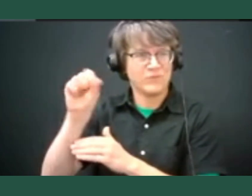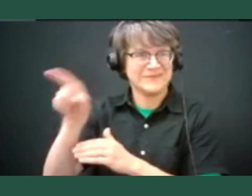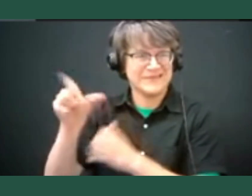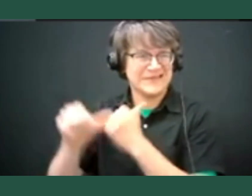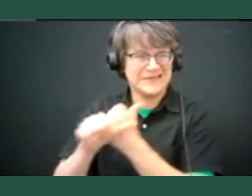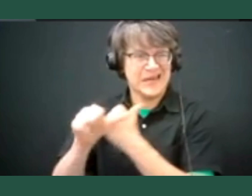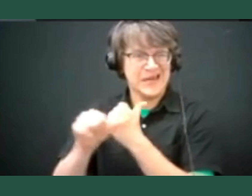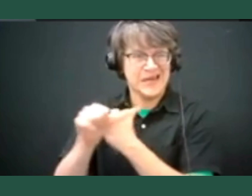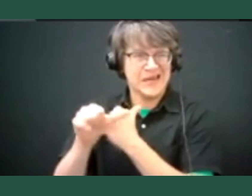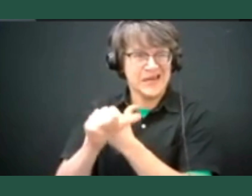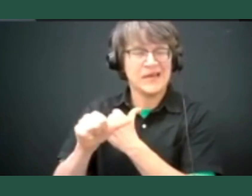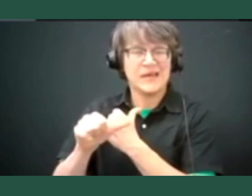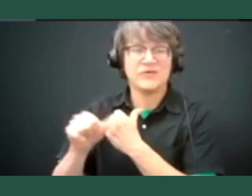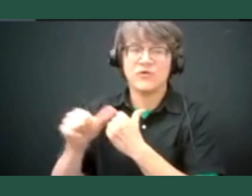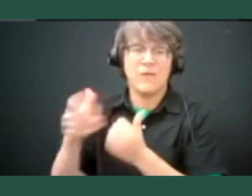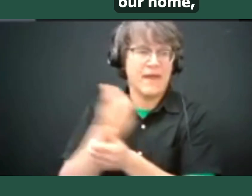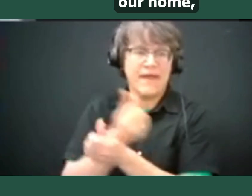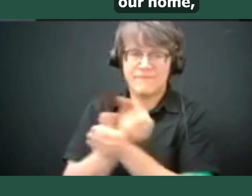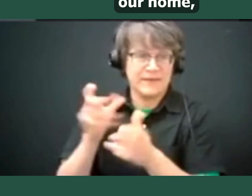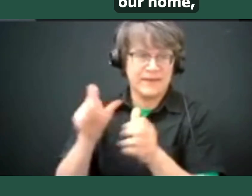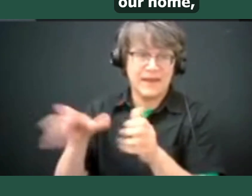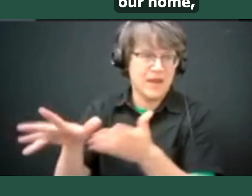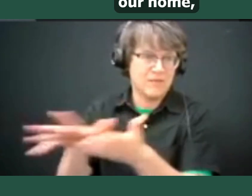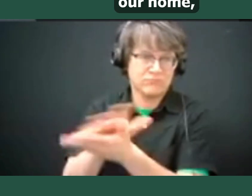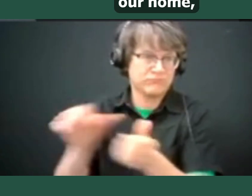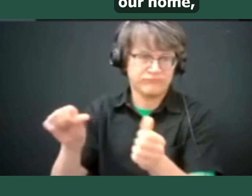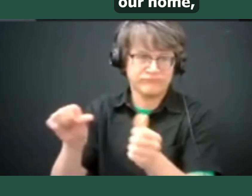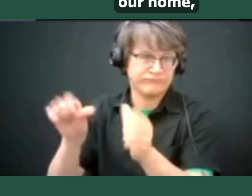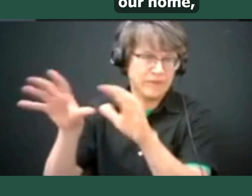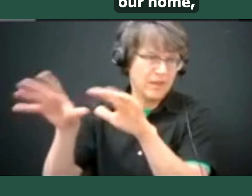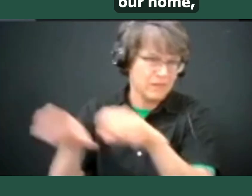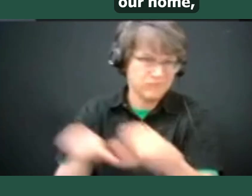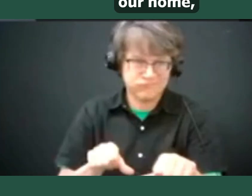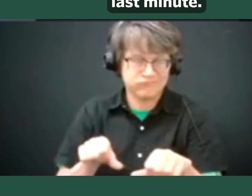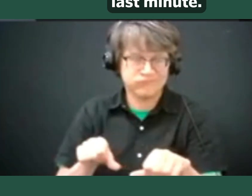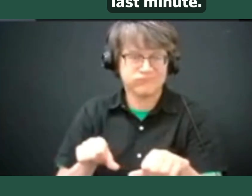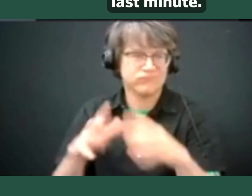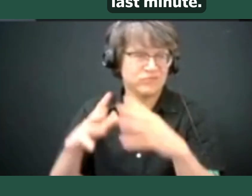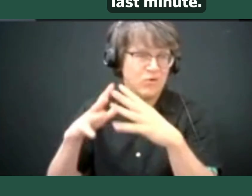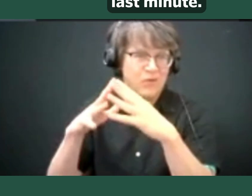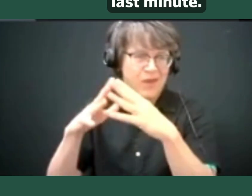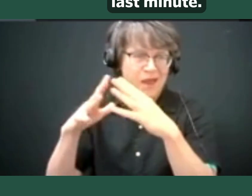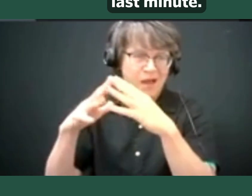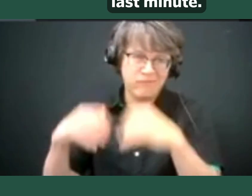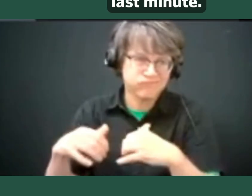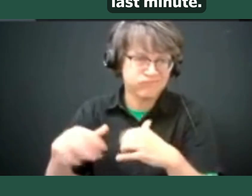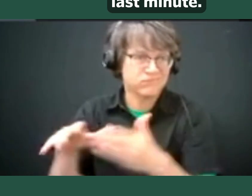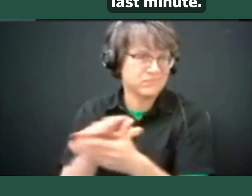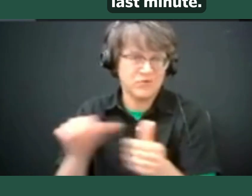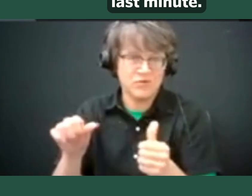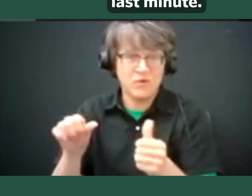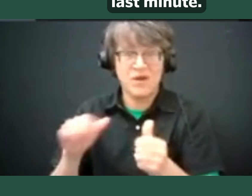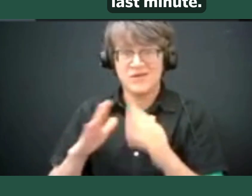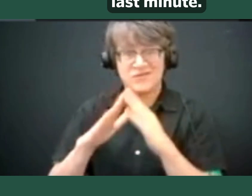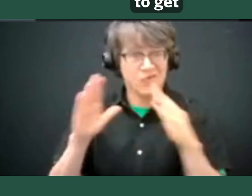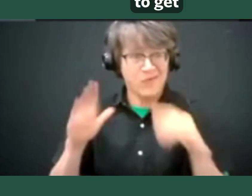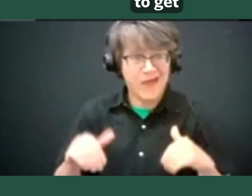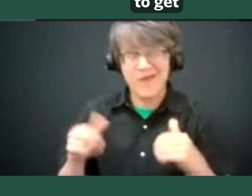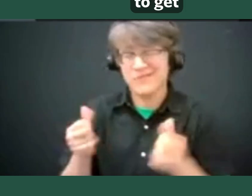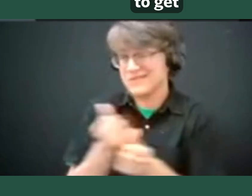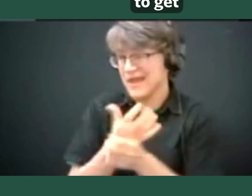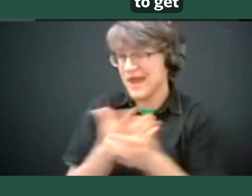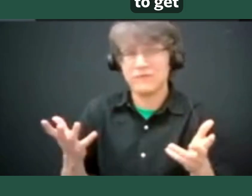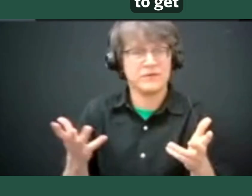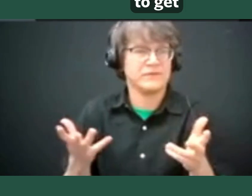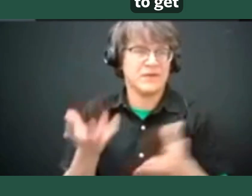had to be just destroyed. And so we, on top of, being out of our home, we had to lose everything at the last minute. And